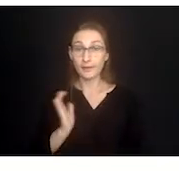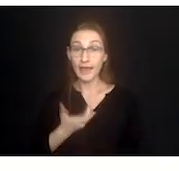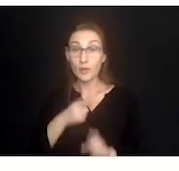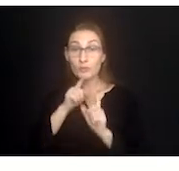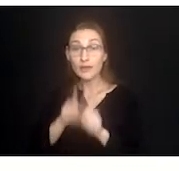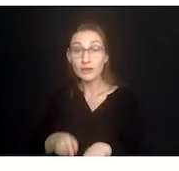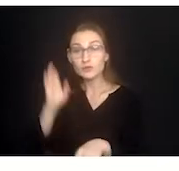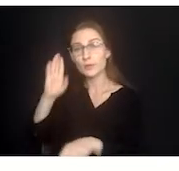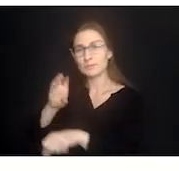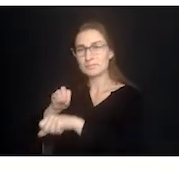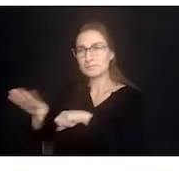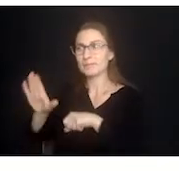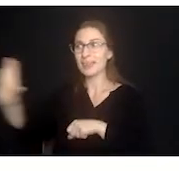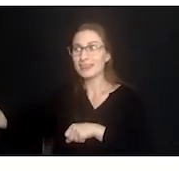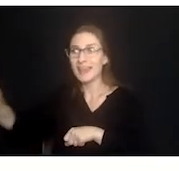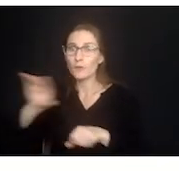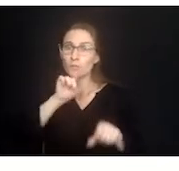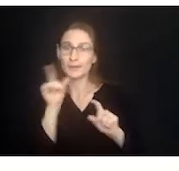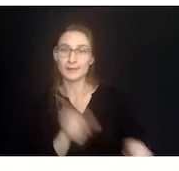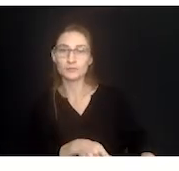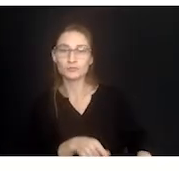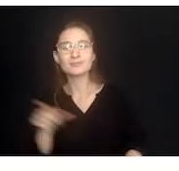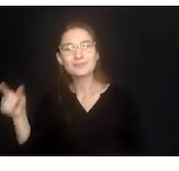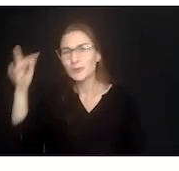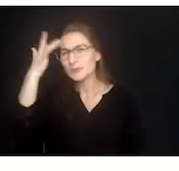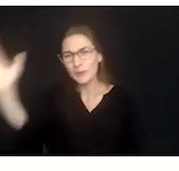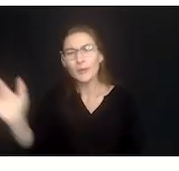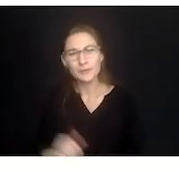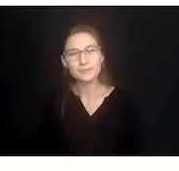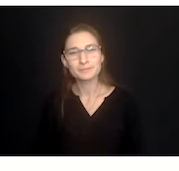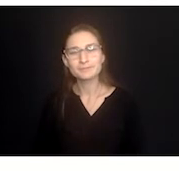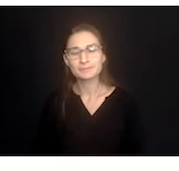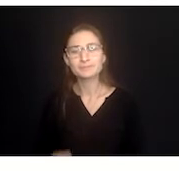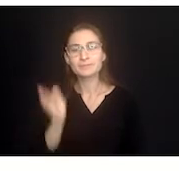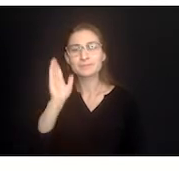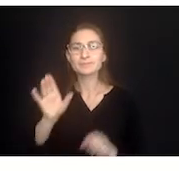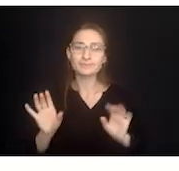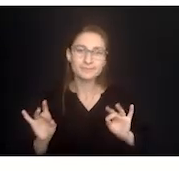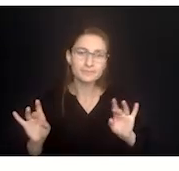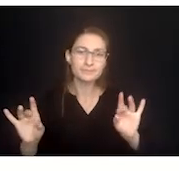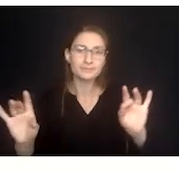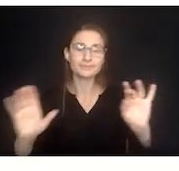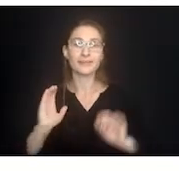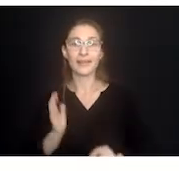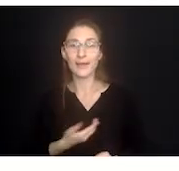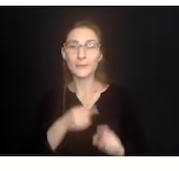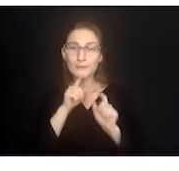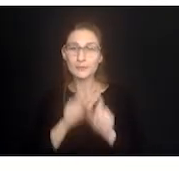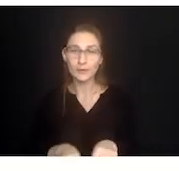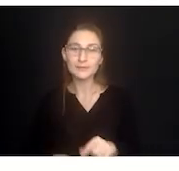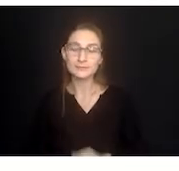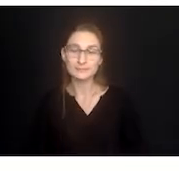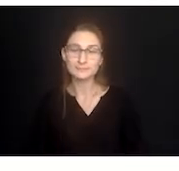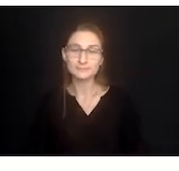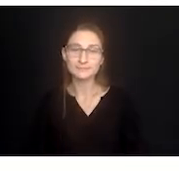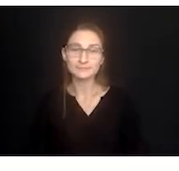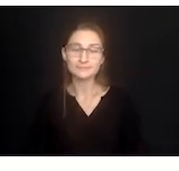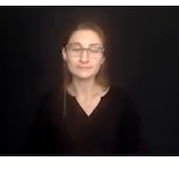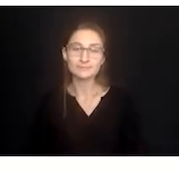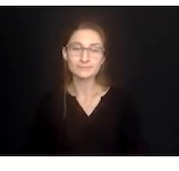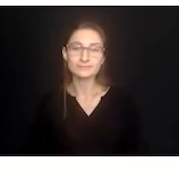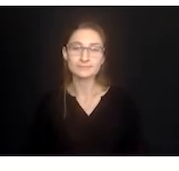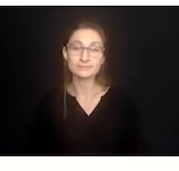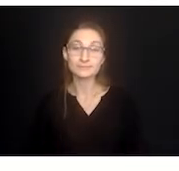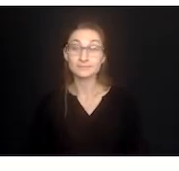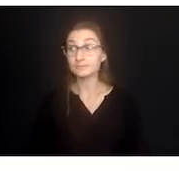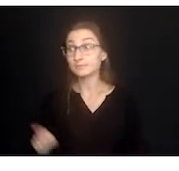Our reaction to our kids' behavior will determine the path they're going to take. Most definitely. They're smart. They pick up on our